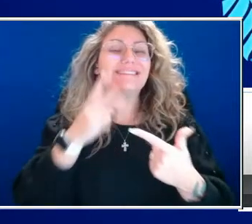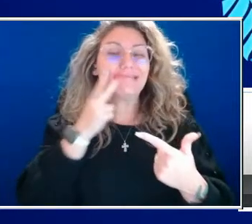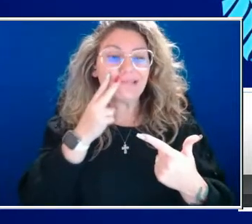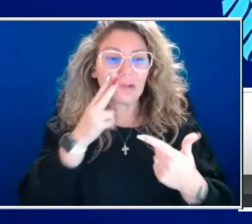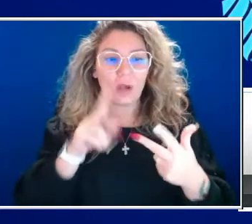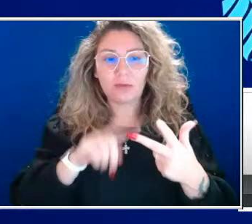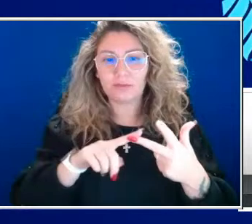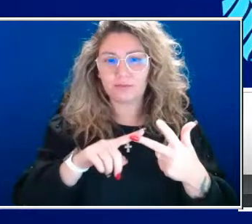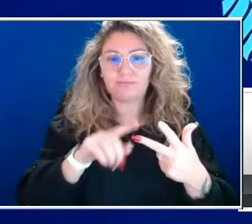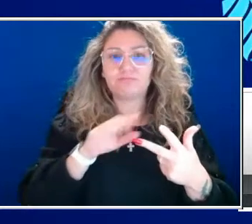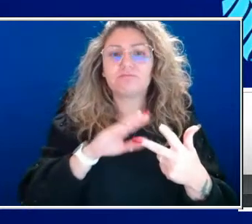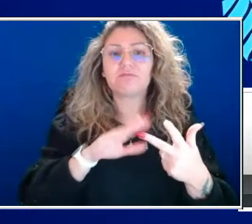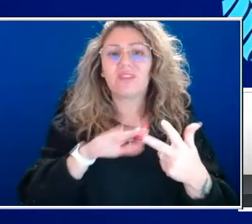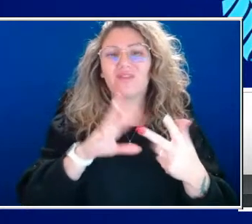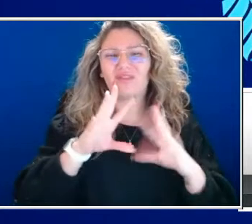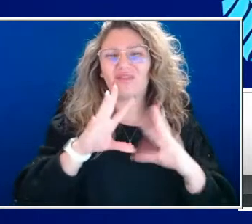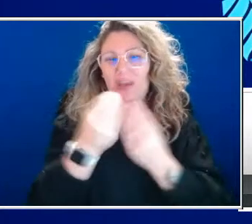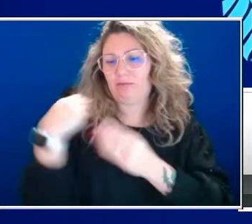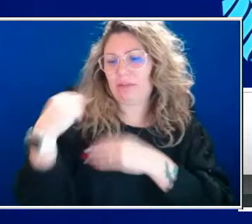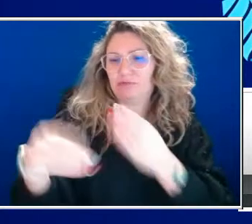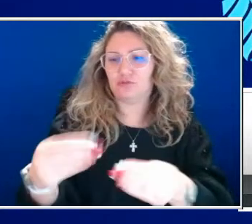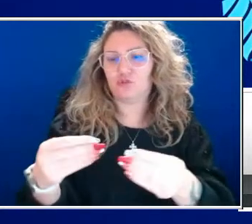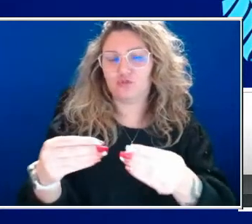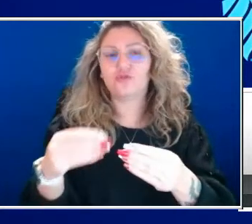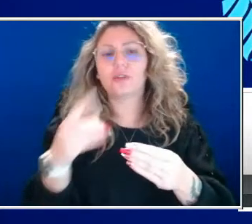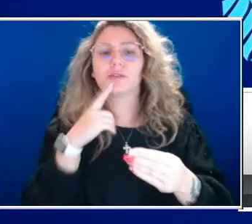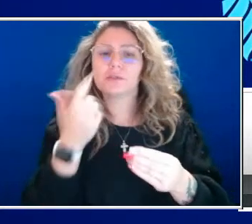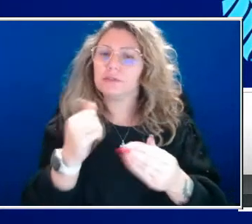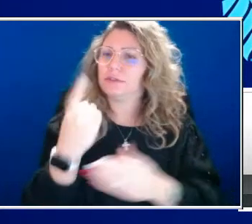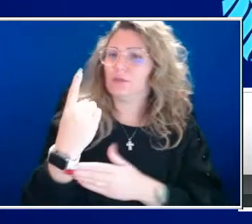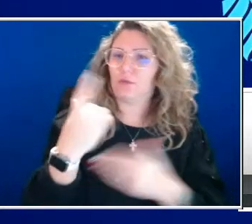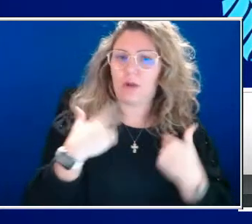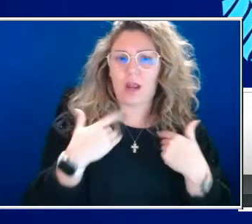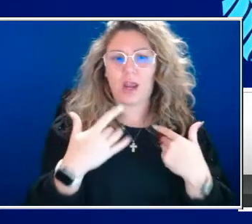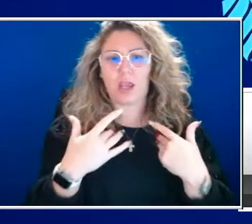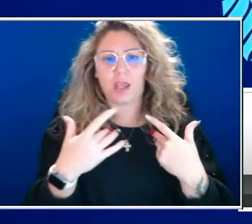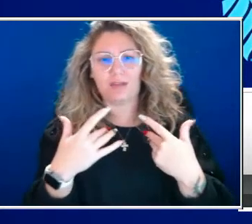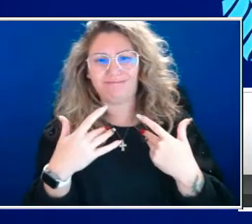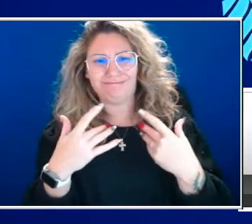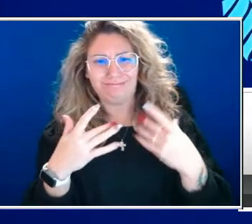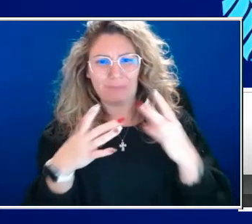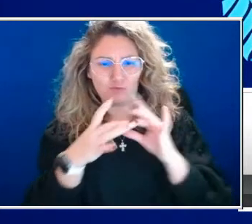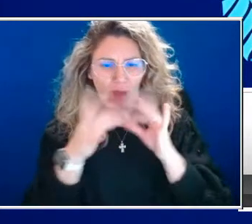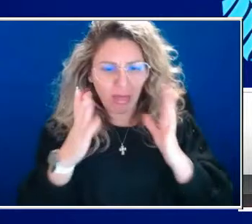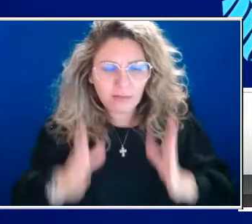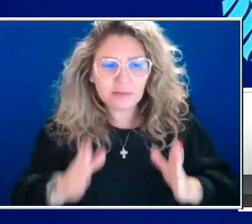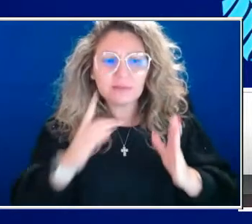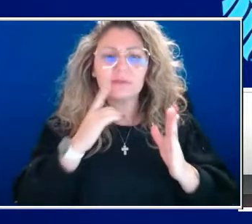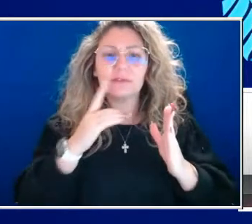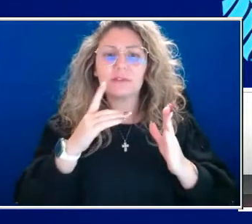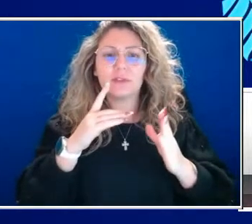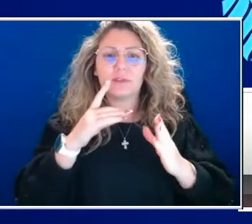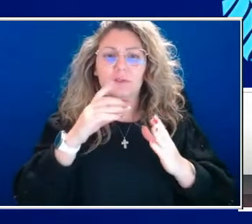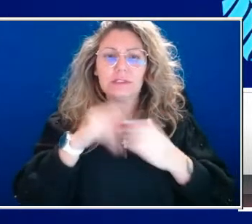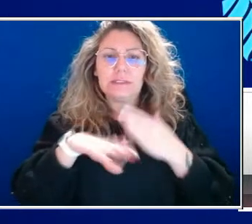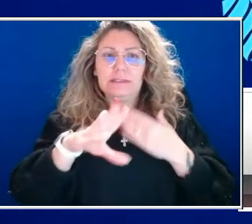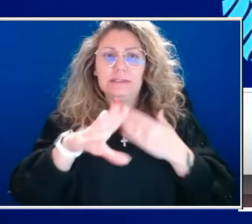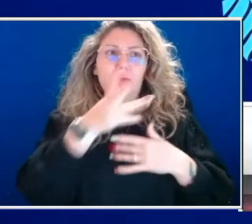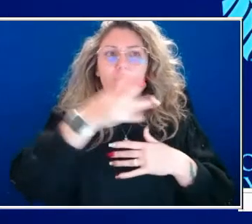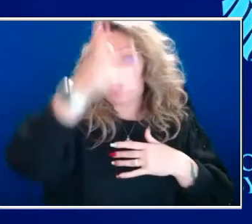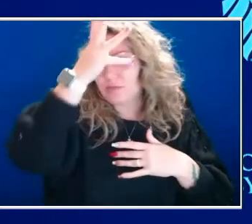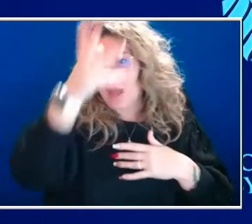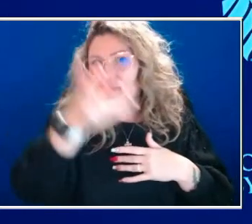run in families. So anyone who's had a relative, especially within their immediate family, is at a significantly increased